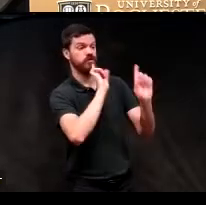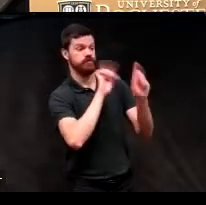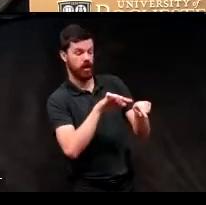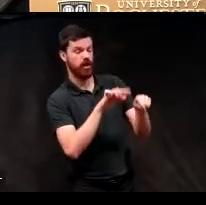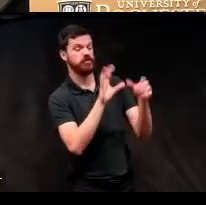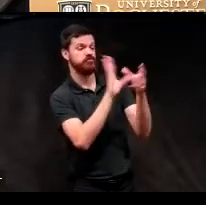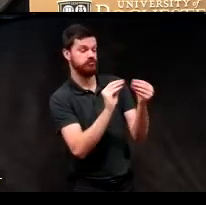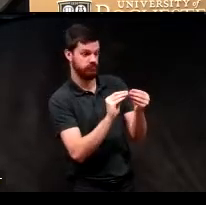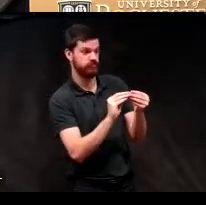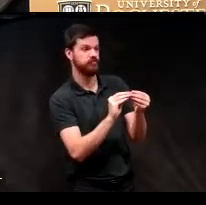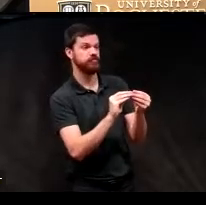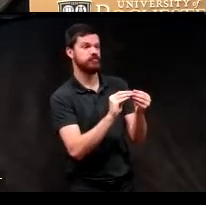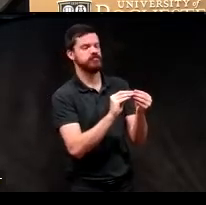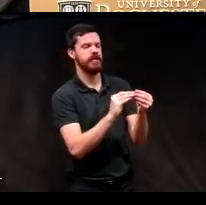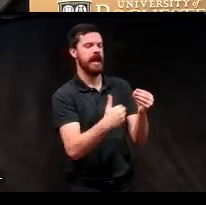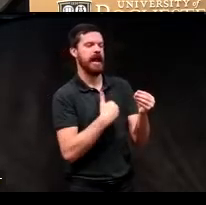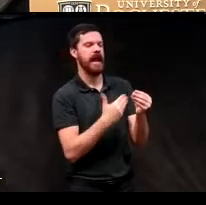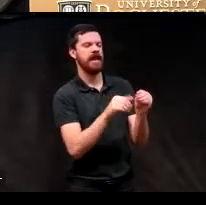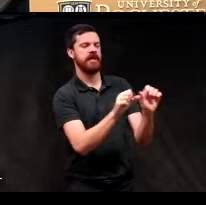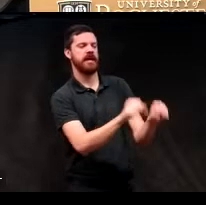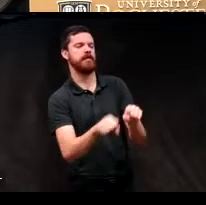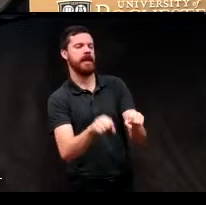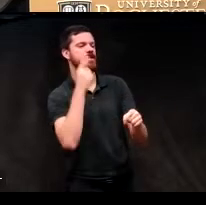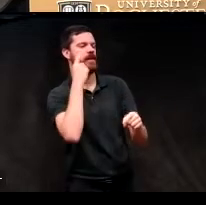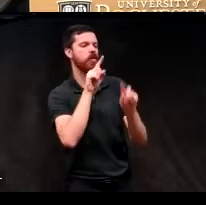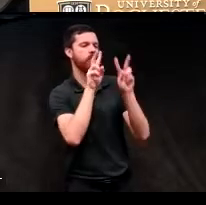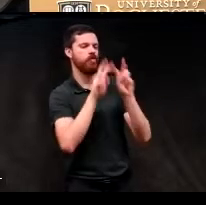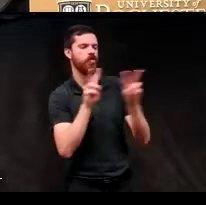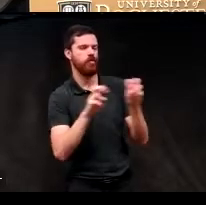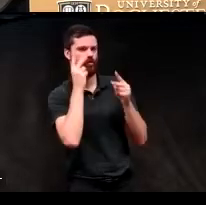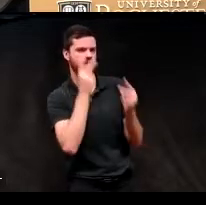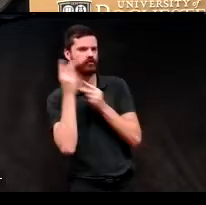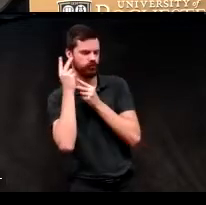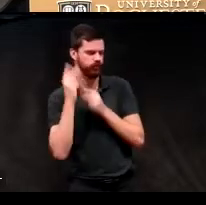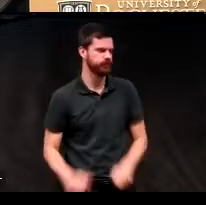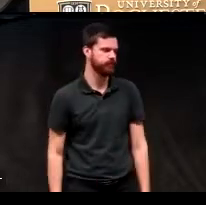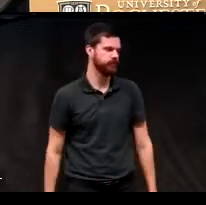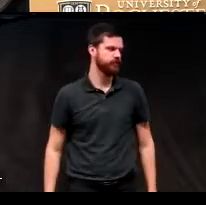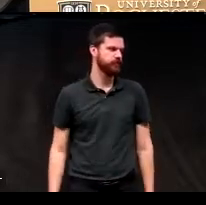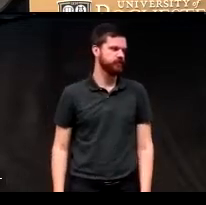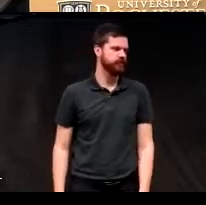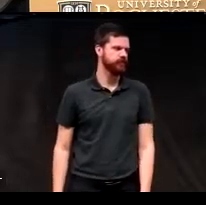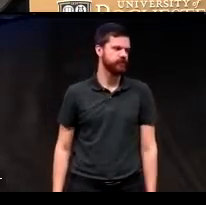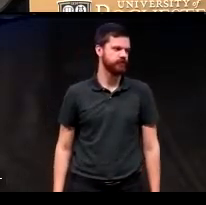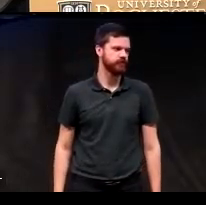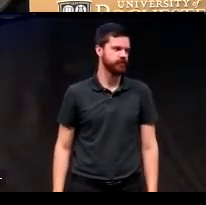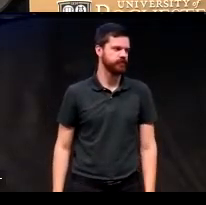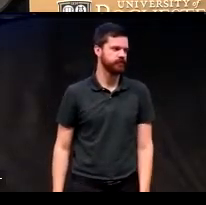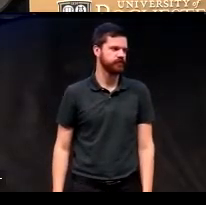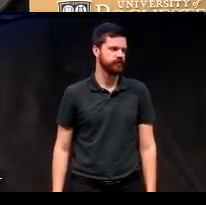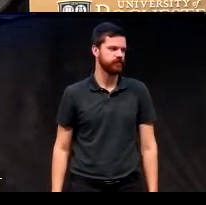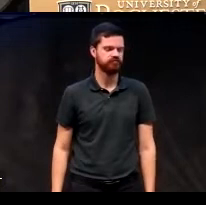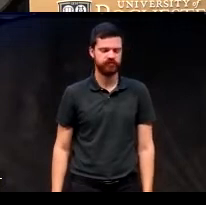you know, indicate some capacity for reflection. Okay, so let's do a